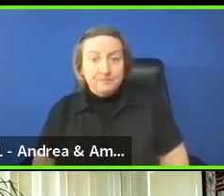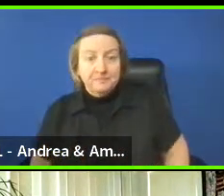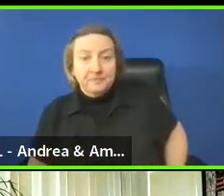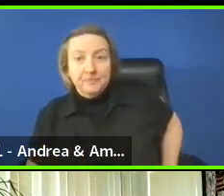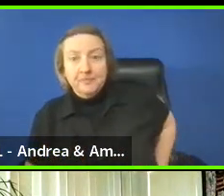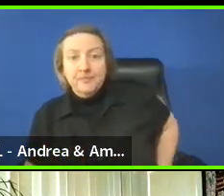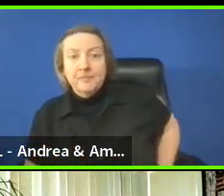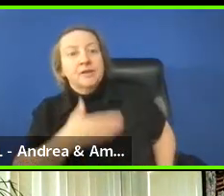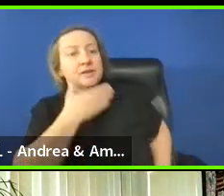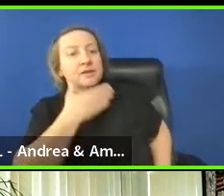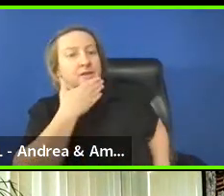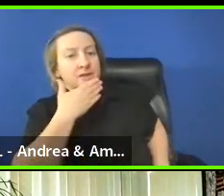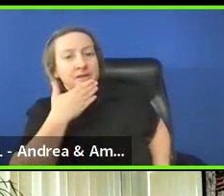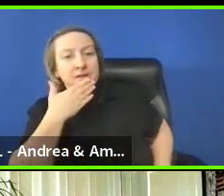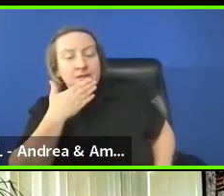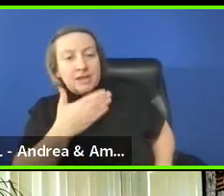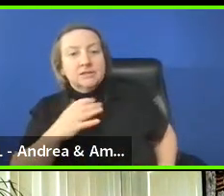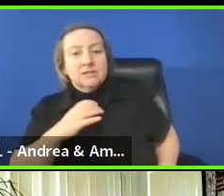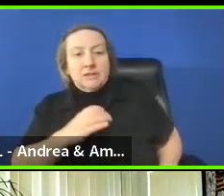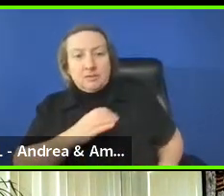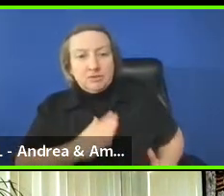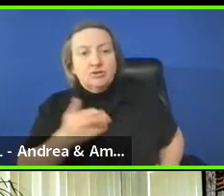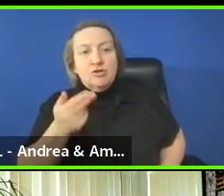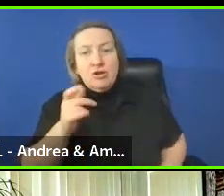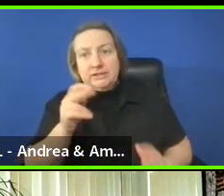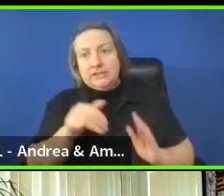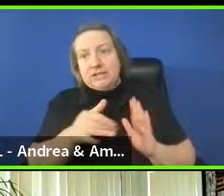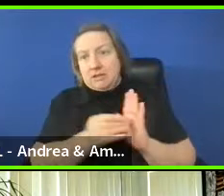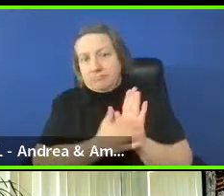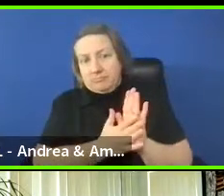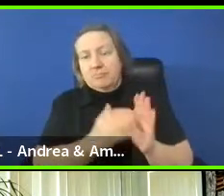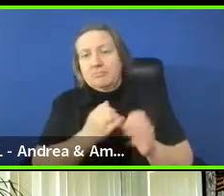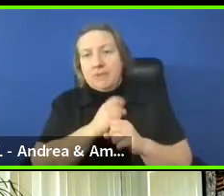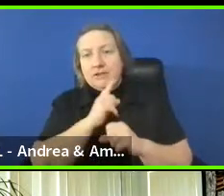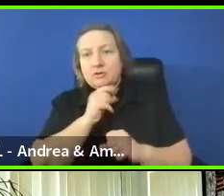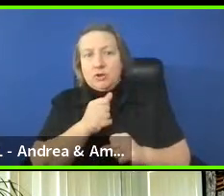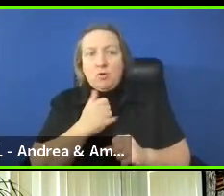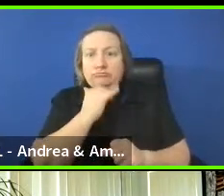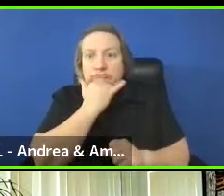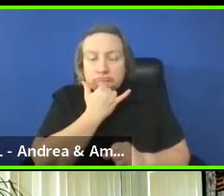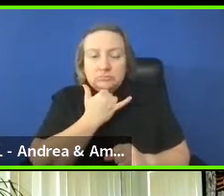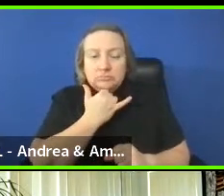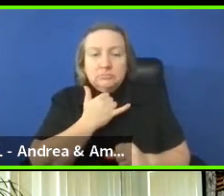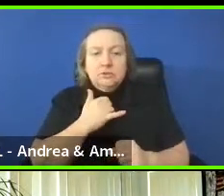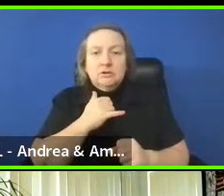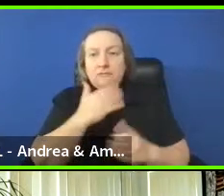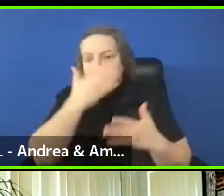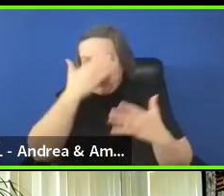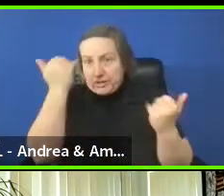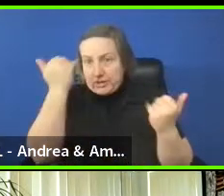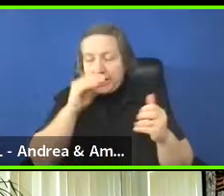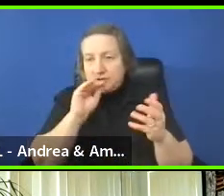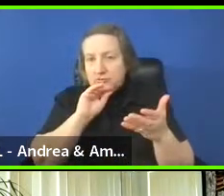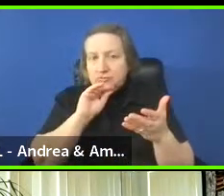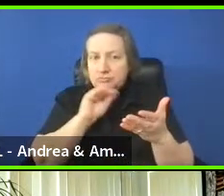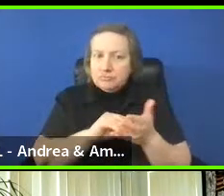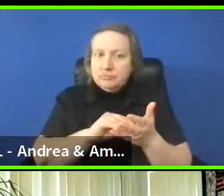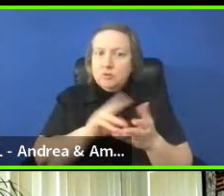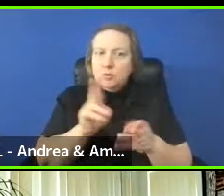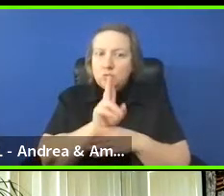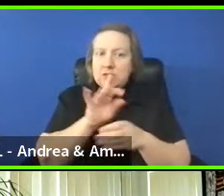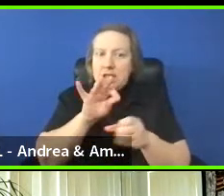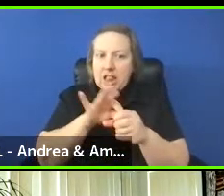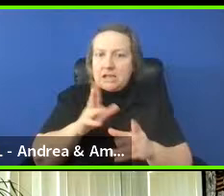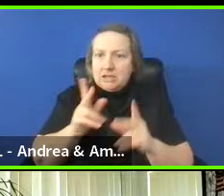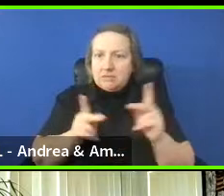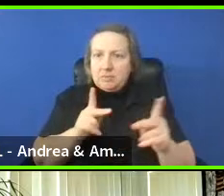Thanks, Commissioner Hardesty. And we've made a note of that to ensure that we don't fail to incorporate the voices of elected officials